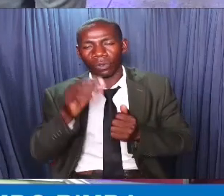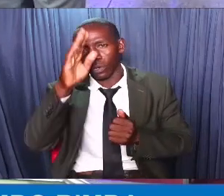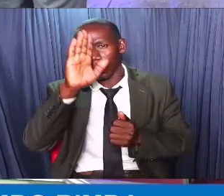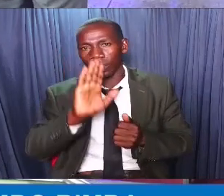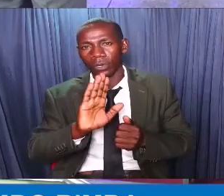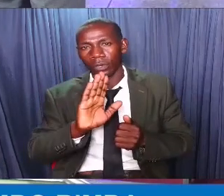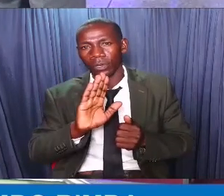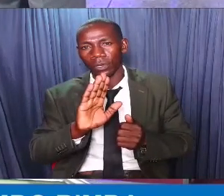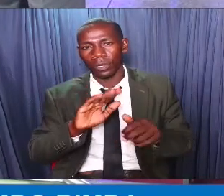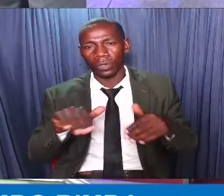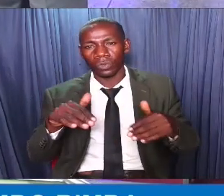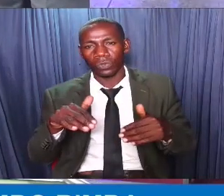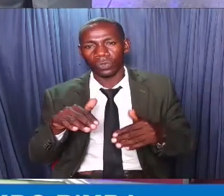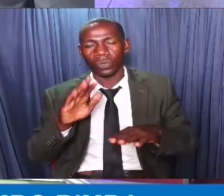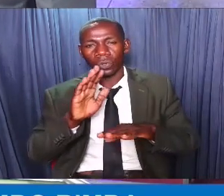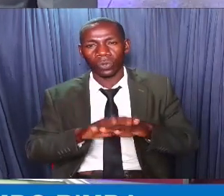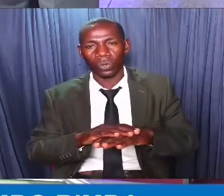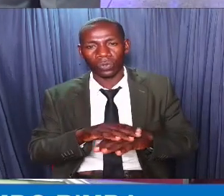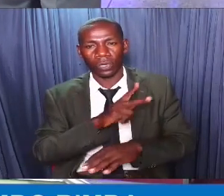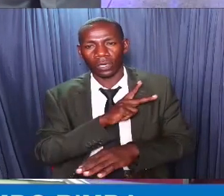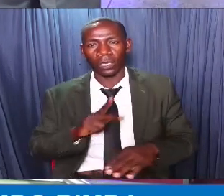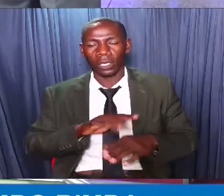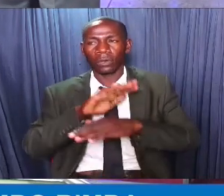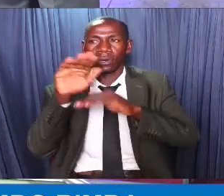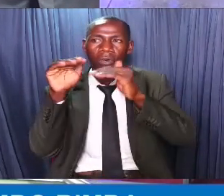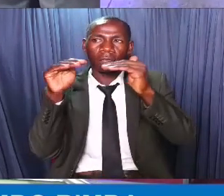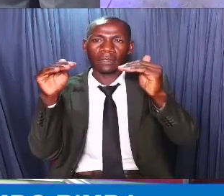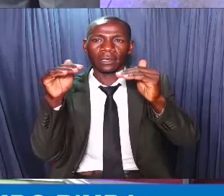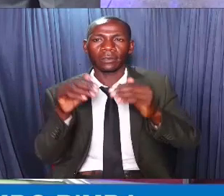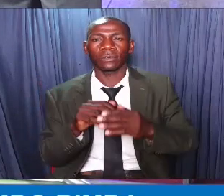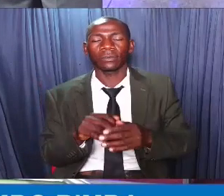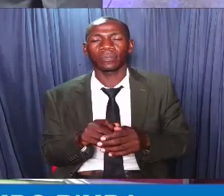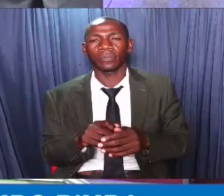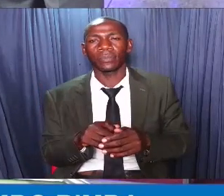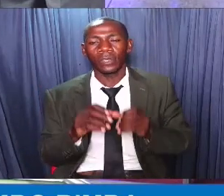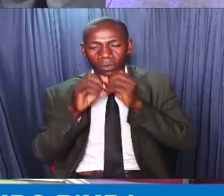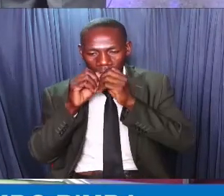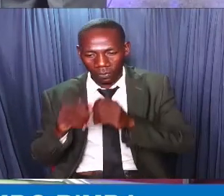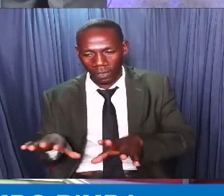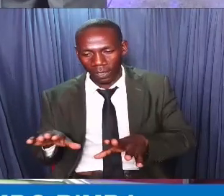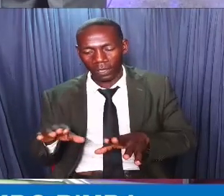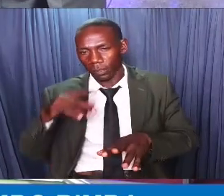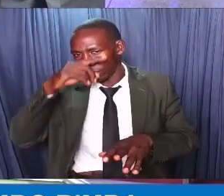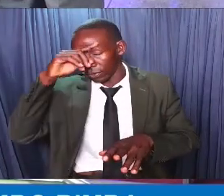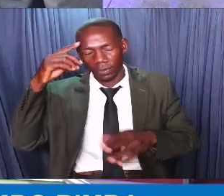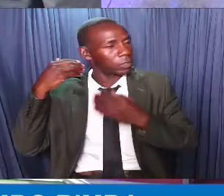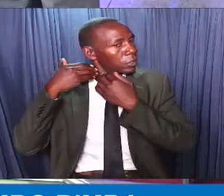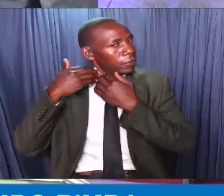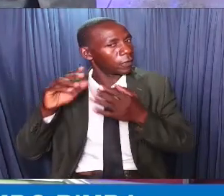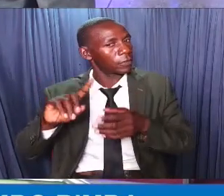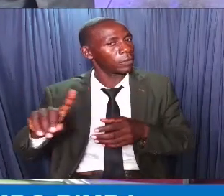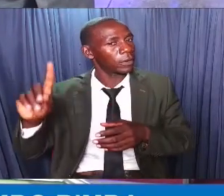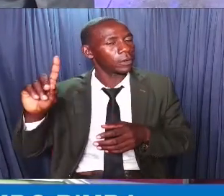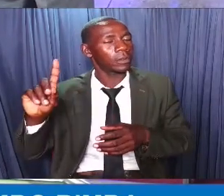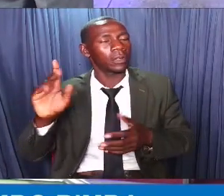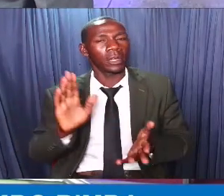predestinated by God to inherit good things and the kingdom of heaven too. You'll perish because you are rejecting